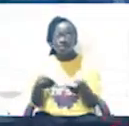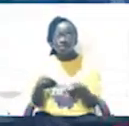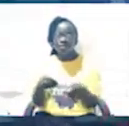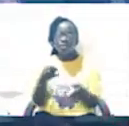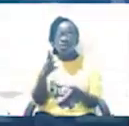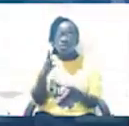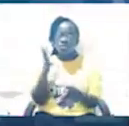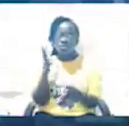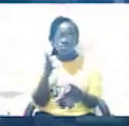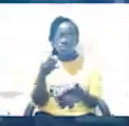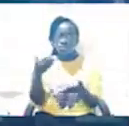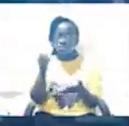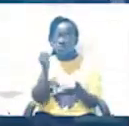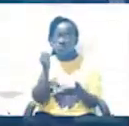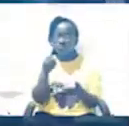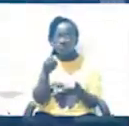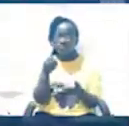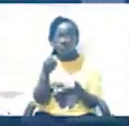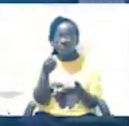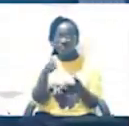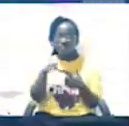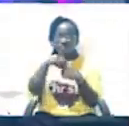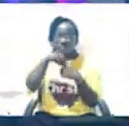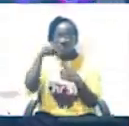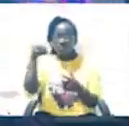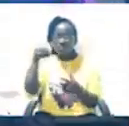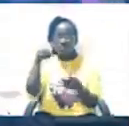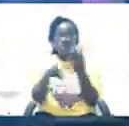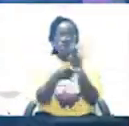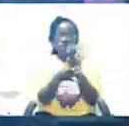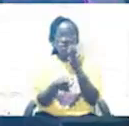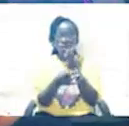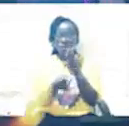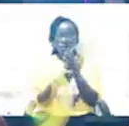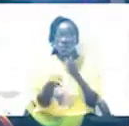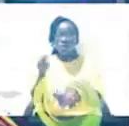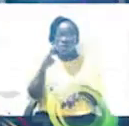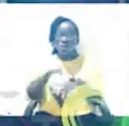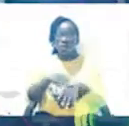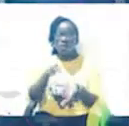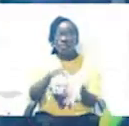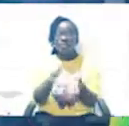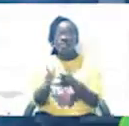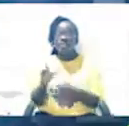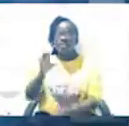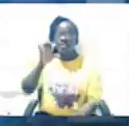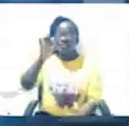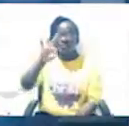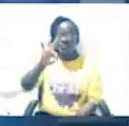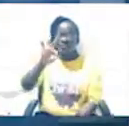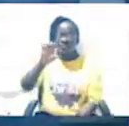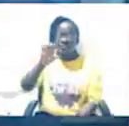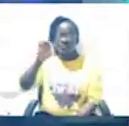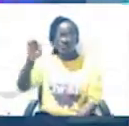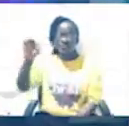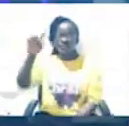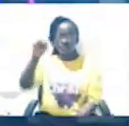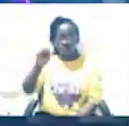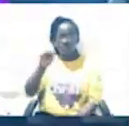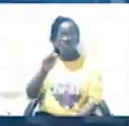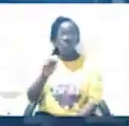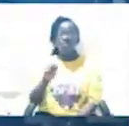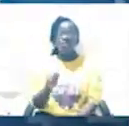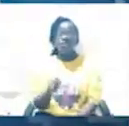I didn't see any paper. It was that woman. Yes, they had worked and sacrificed so much, hoping that one day in the